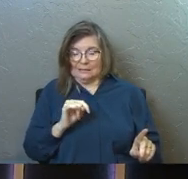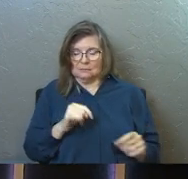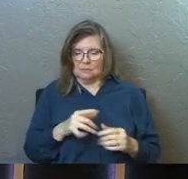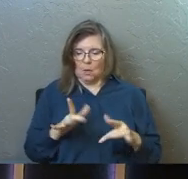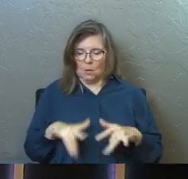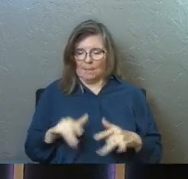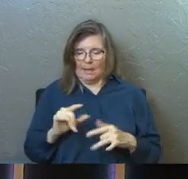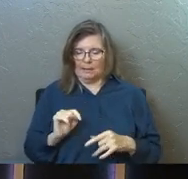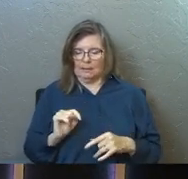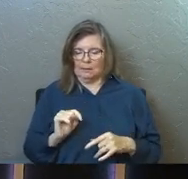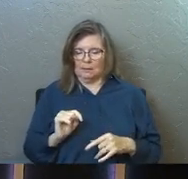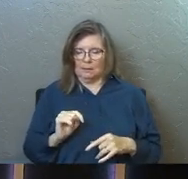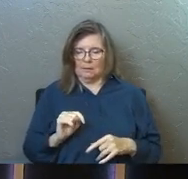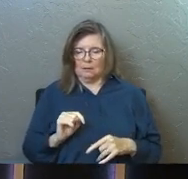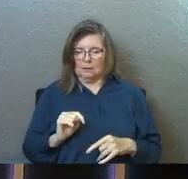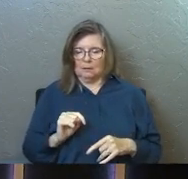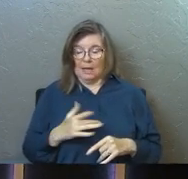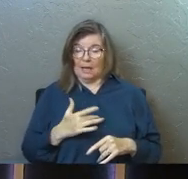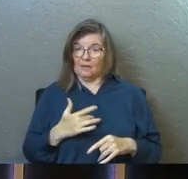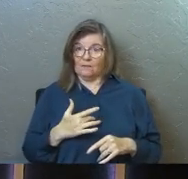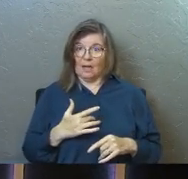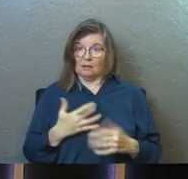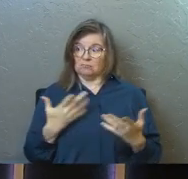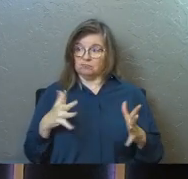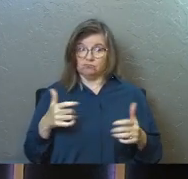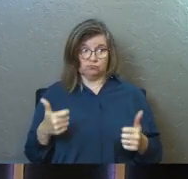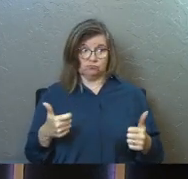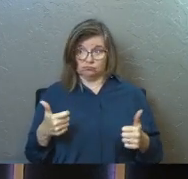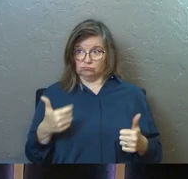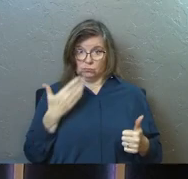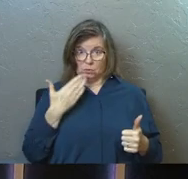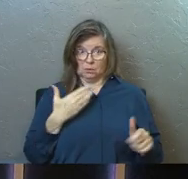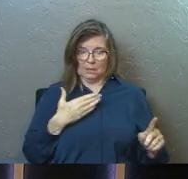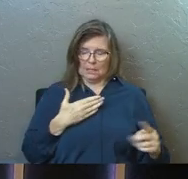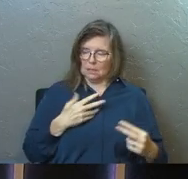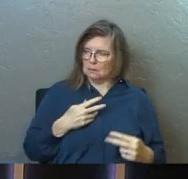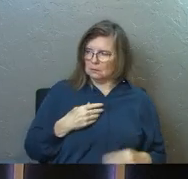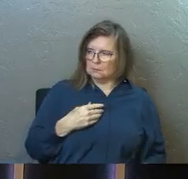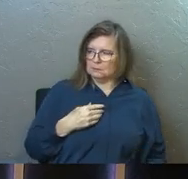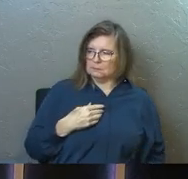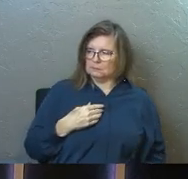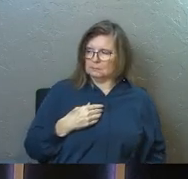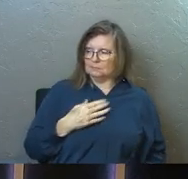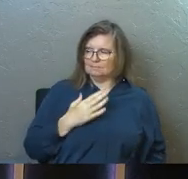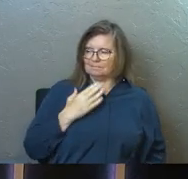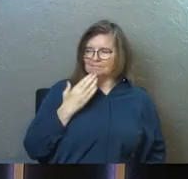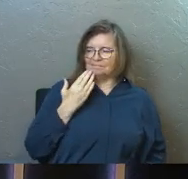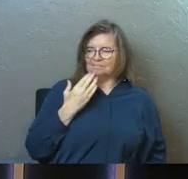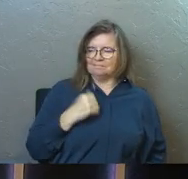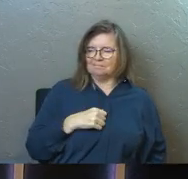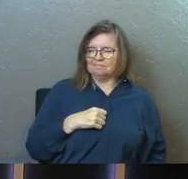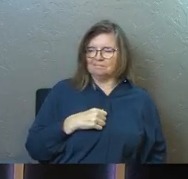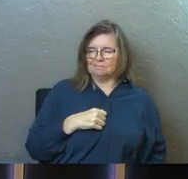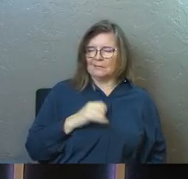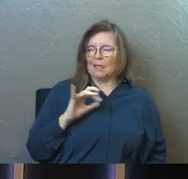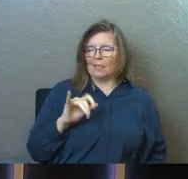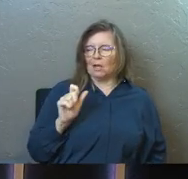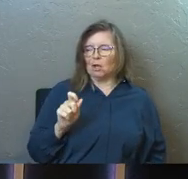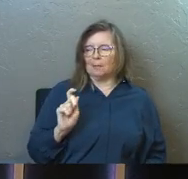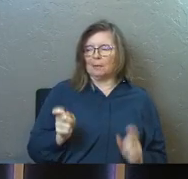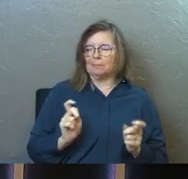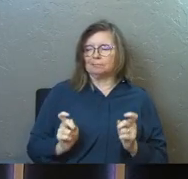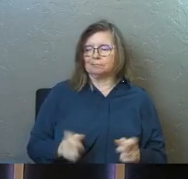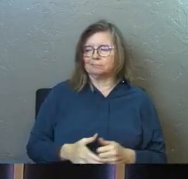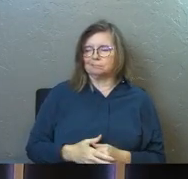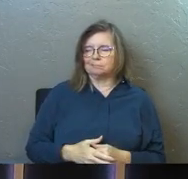And after we played it, and it felt settled, he kind of looked over at me with a smile and said, well, that could